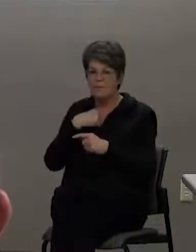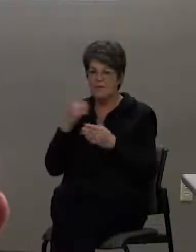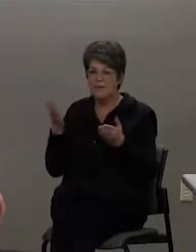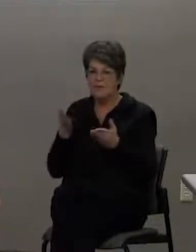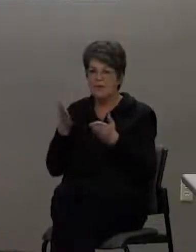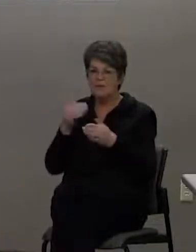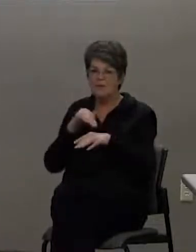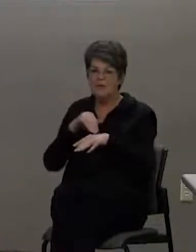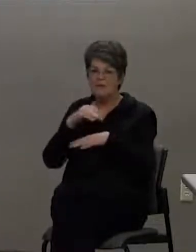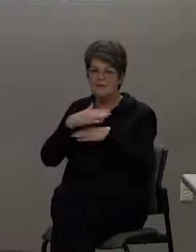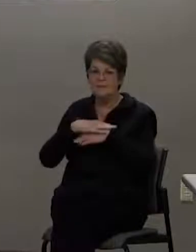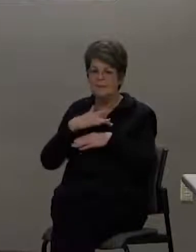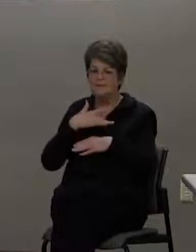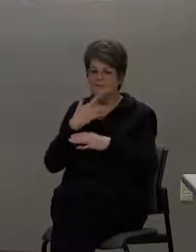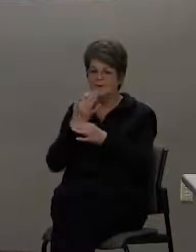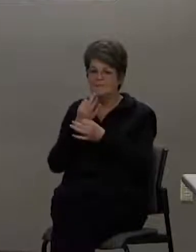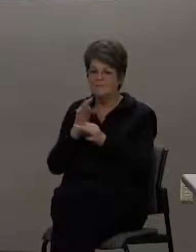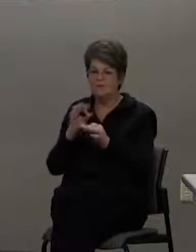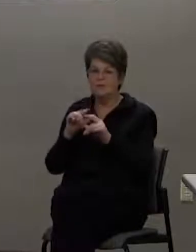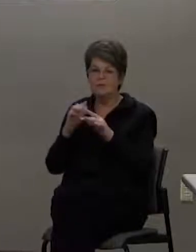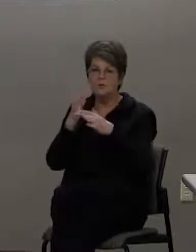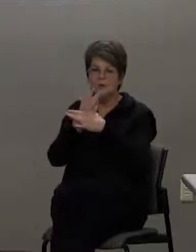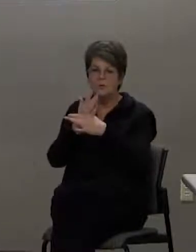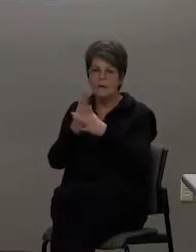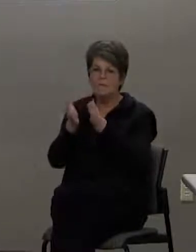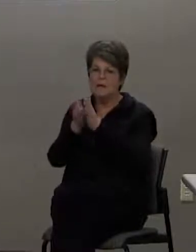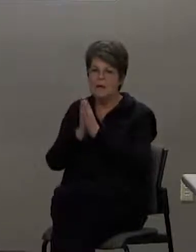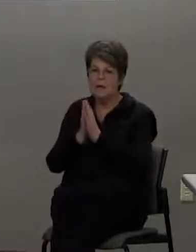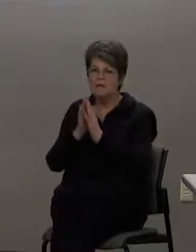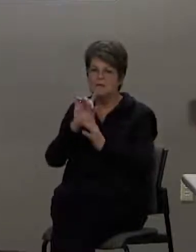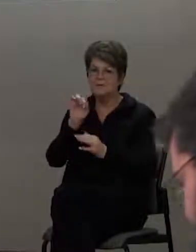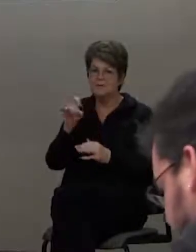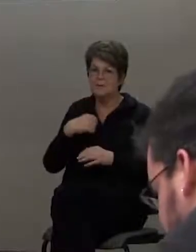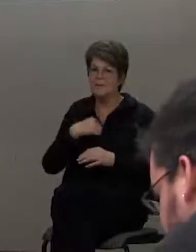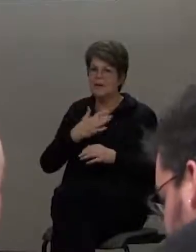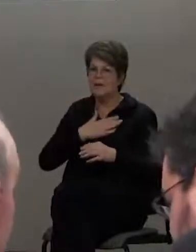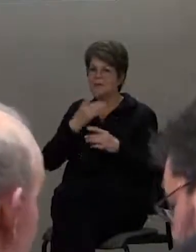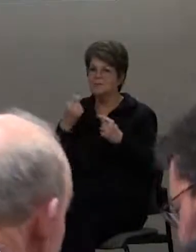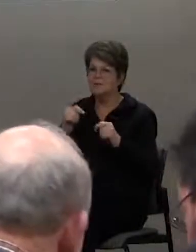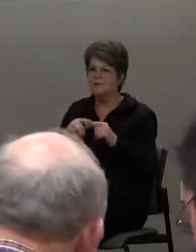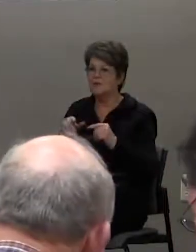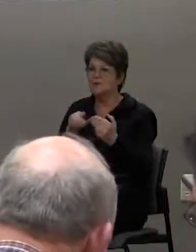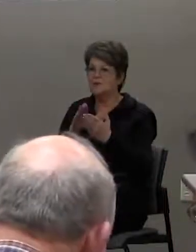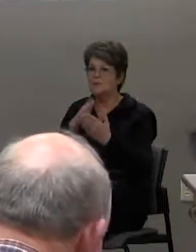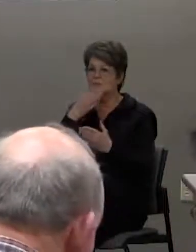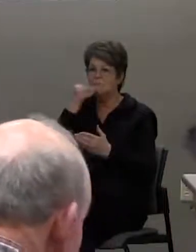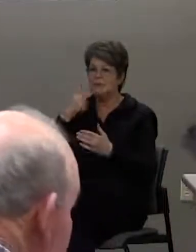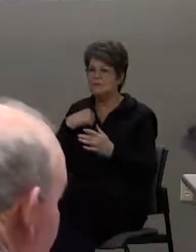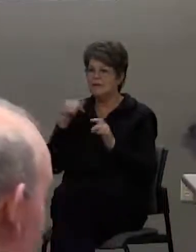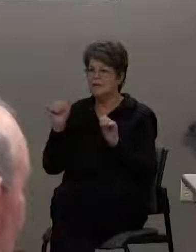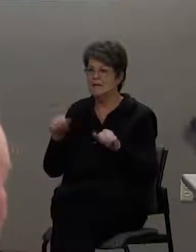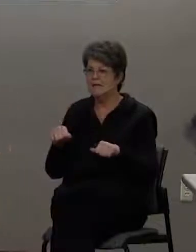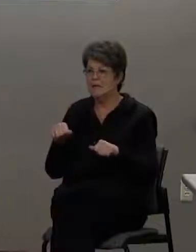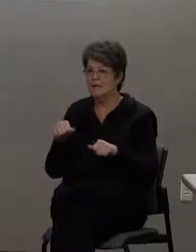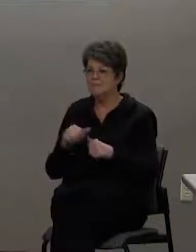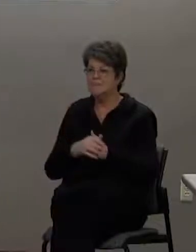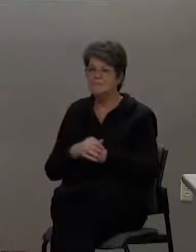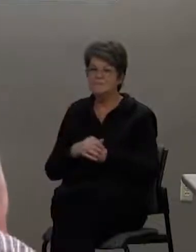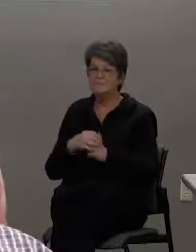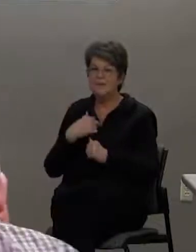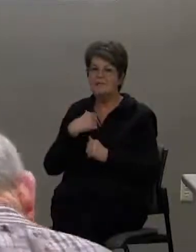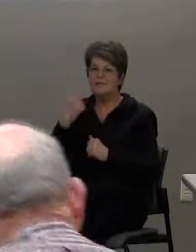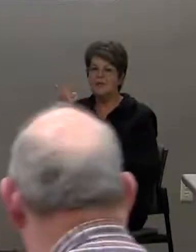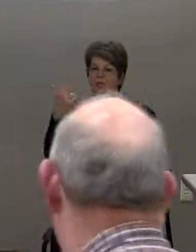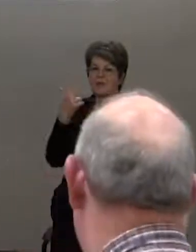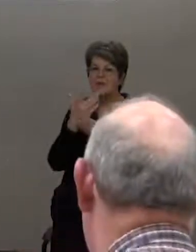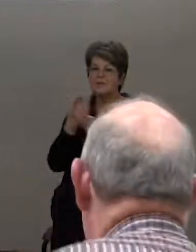table, please feel free to interrupt and ask the question. I'll be happy to try and address it the best that I can. There are three